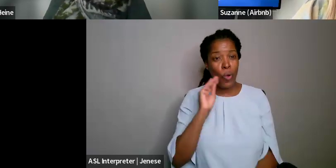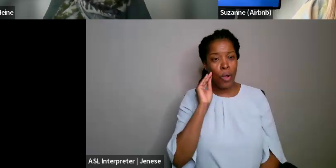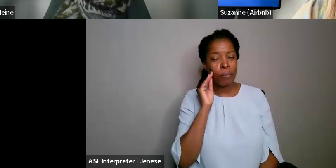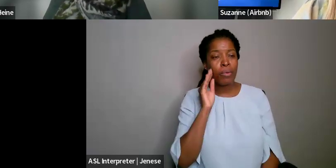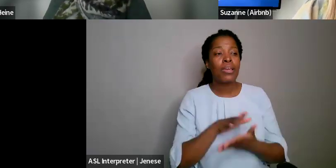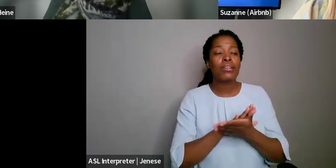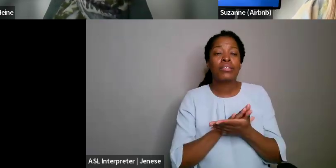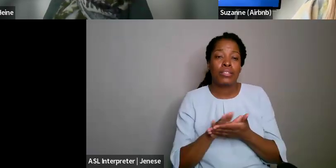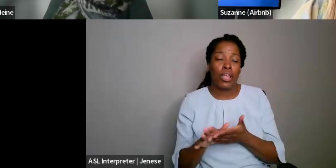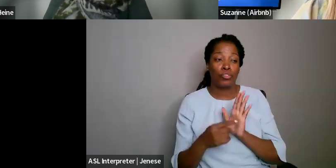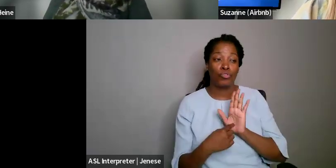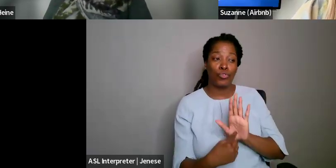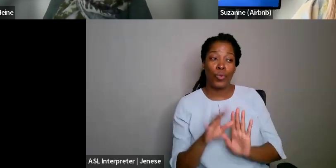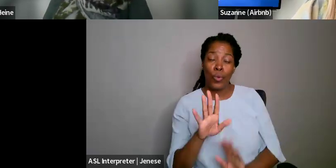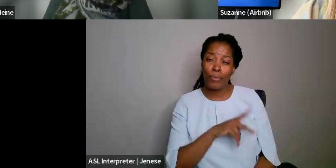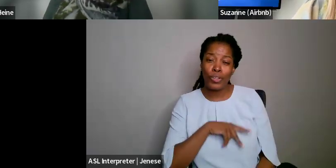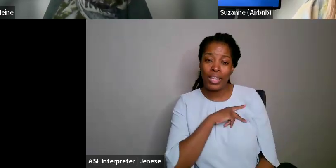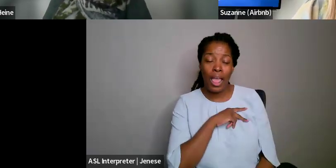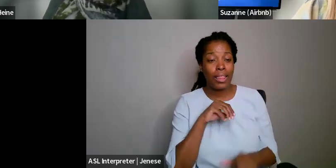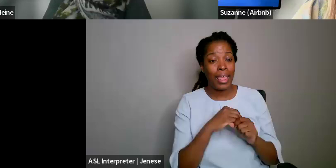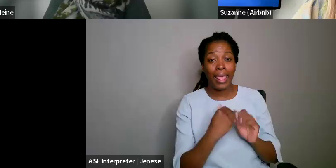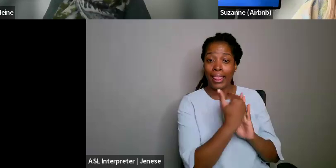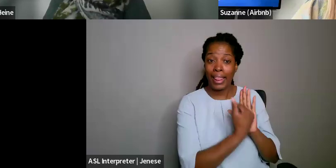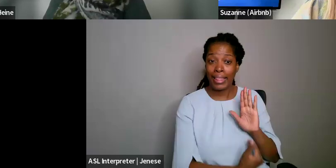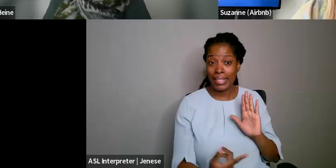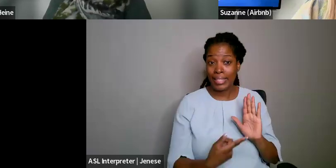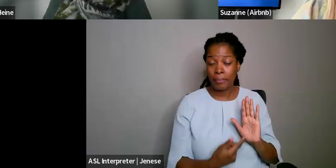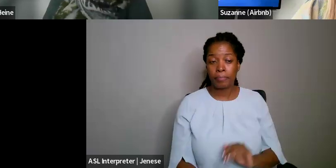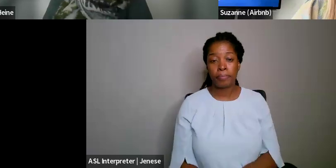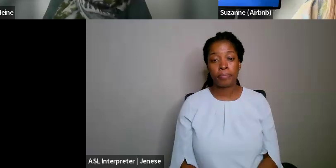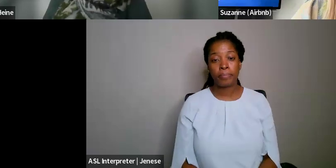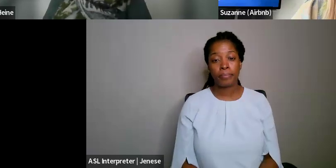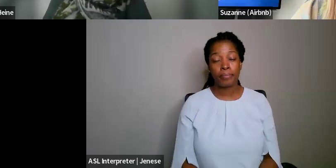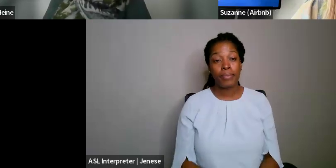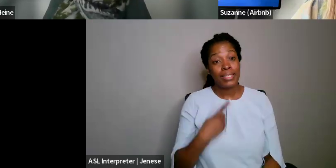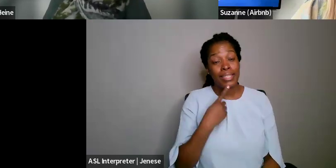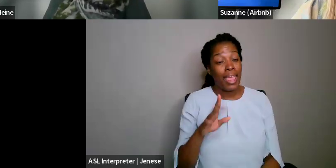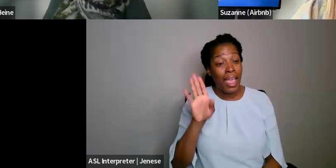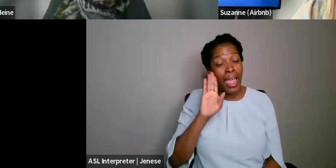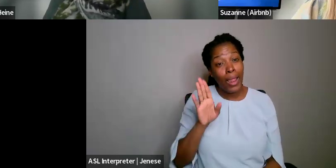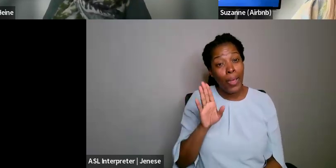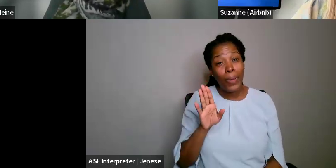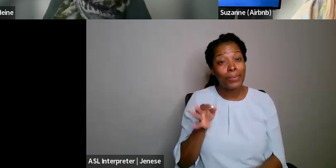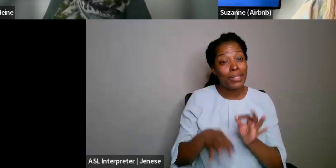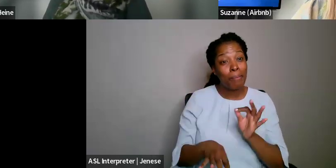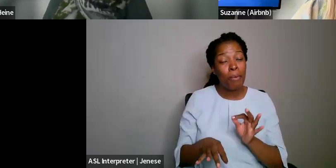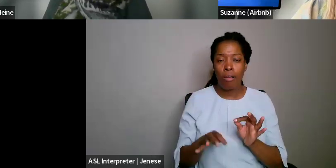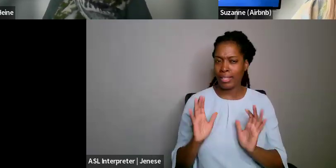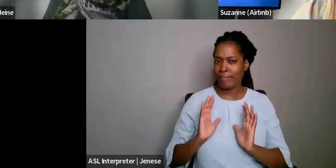is so important in your listing. Or I say just a friendly hi is also okay if that makes you feel more